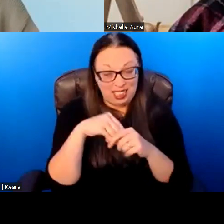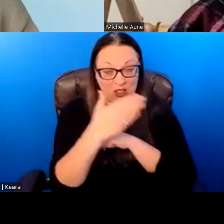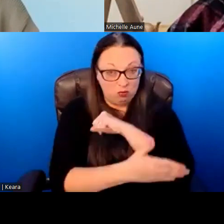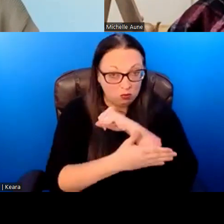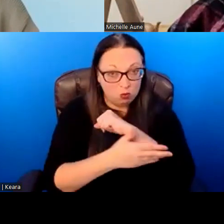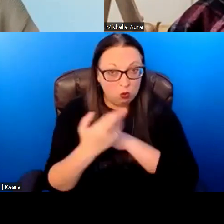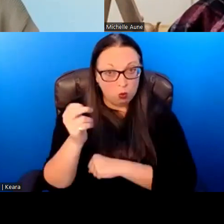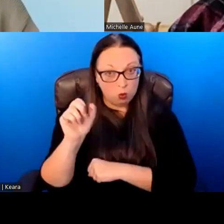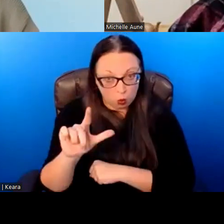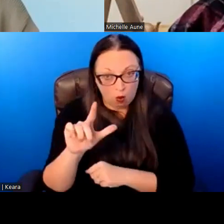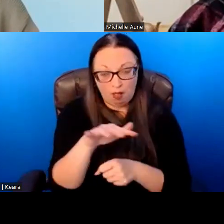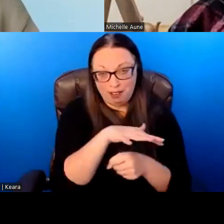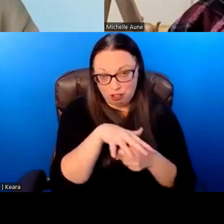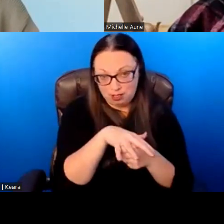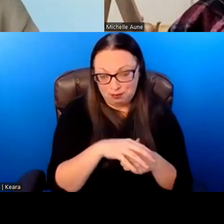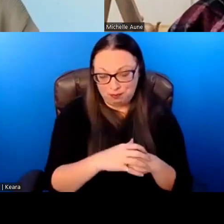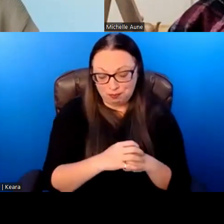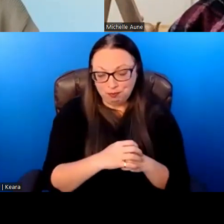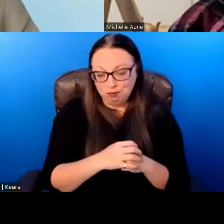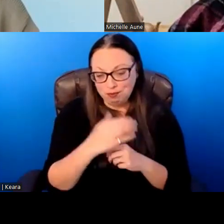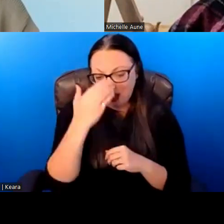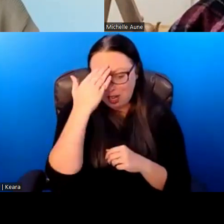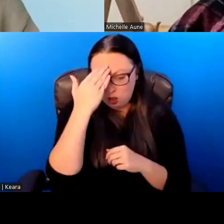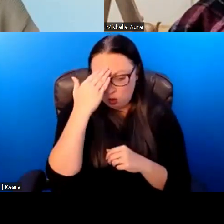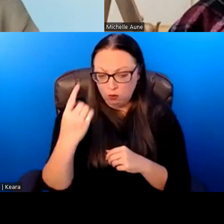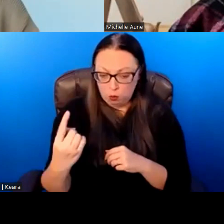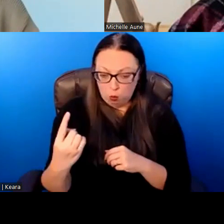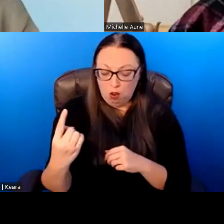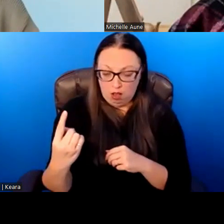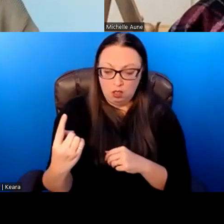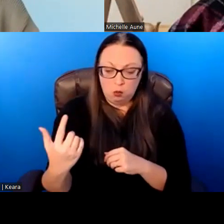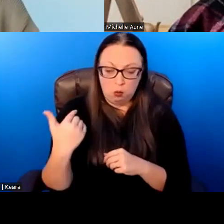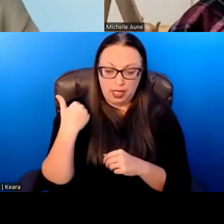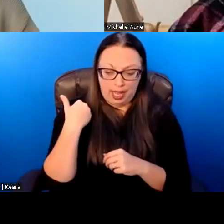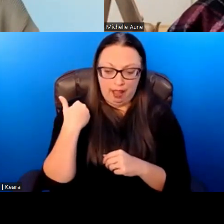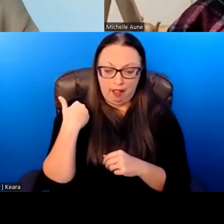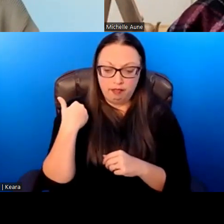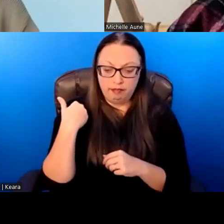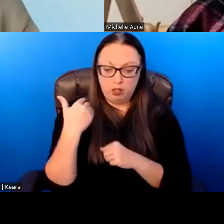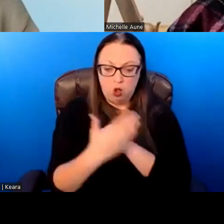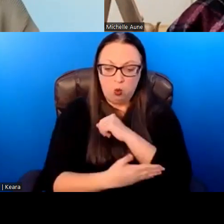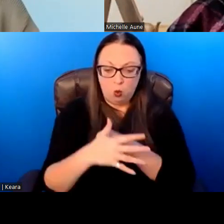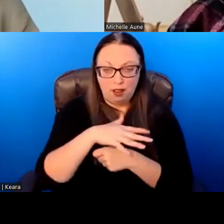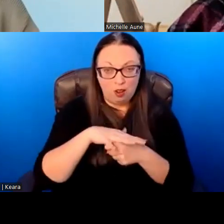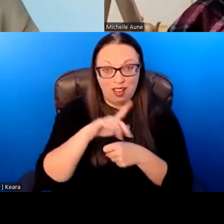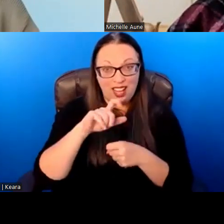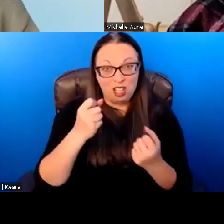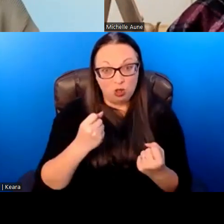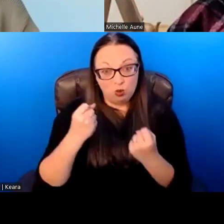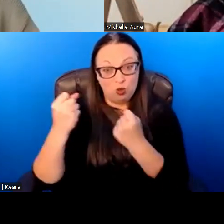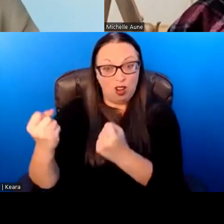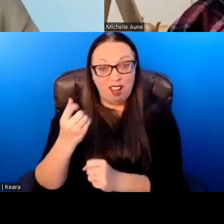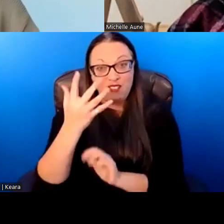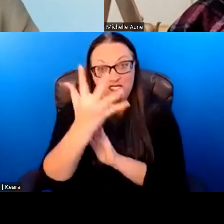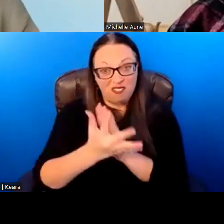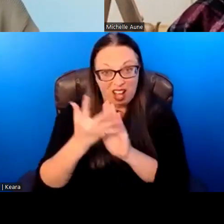And I know for one, we have a rural area that has to travel 5 hours away just to